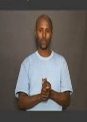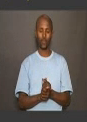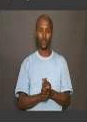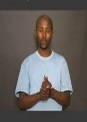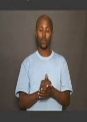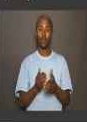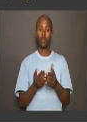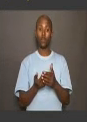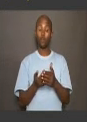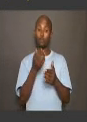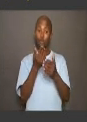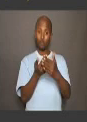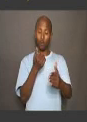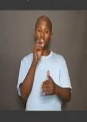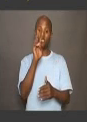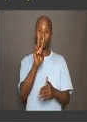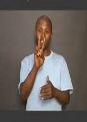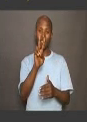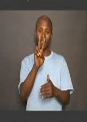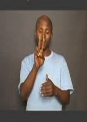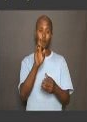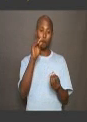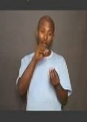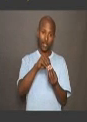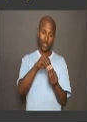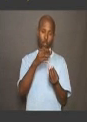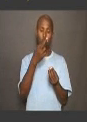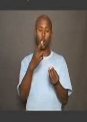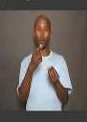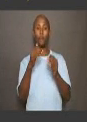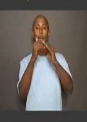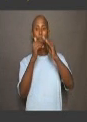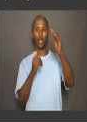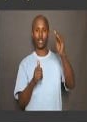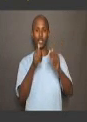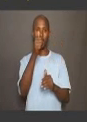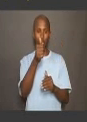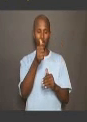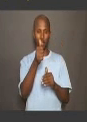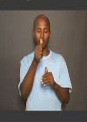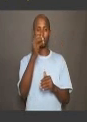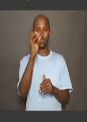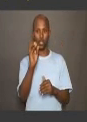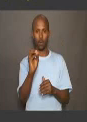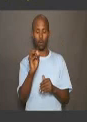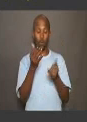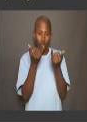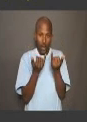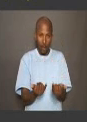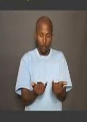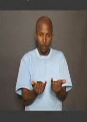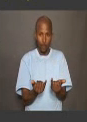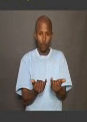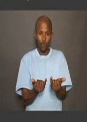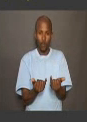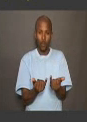Where before v was at plus or minus a, 0, now it is